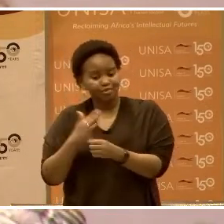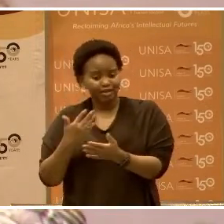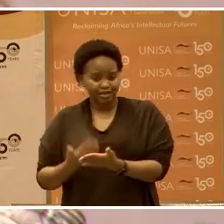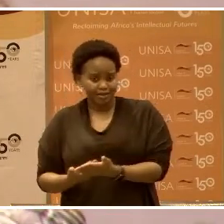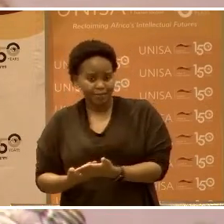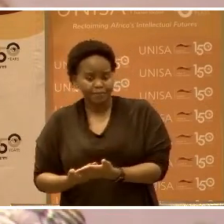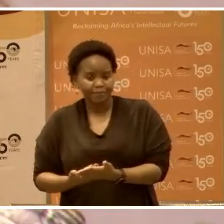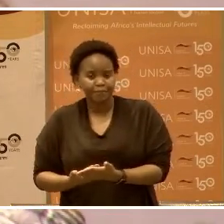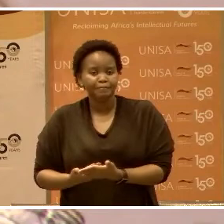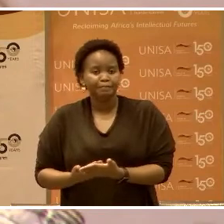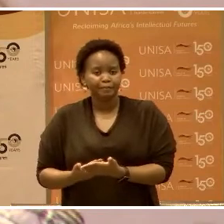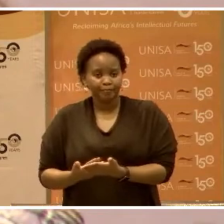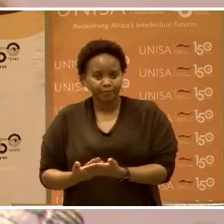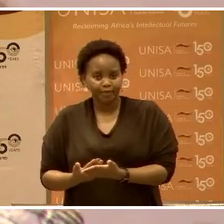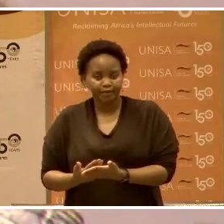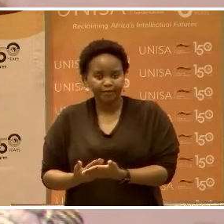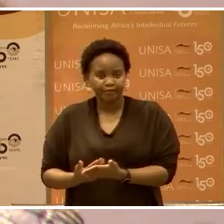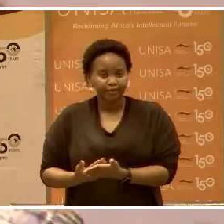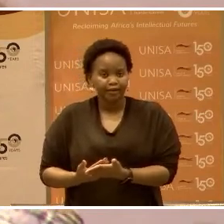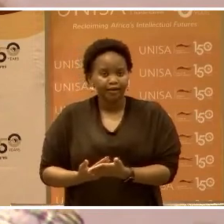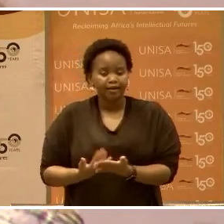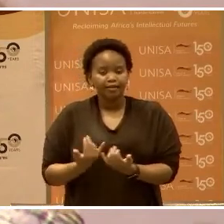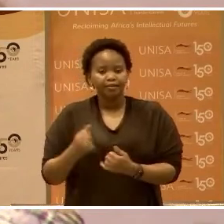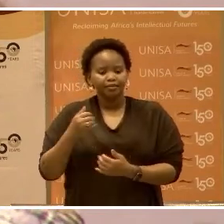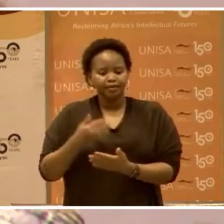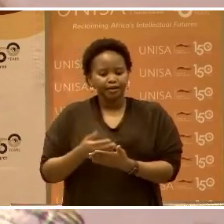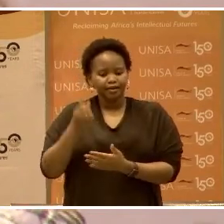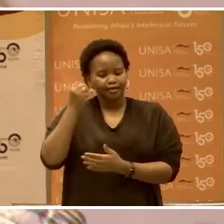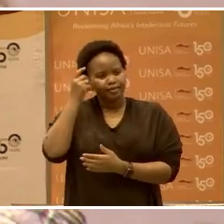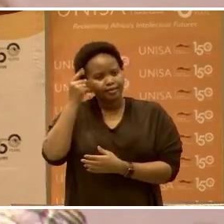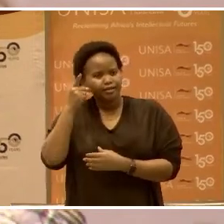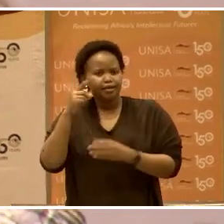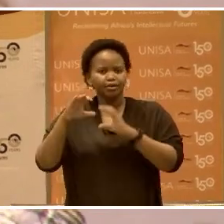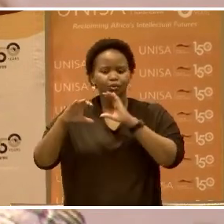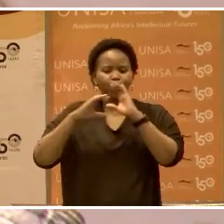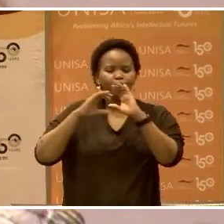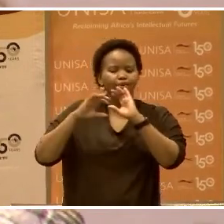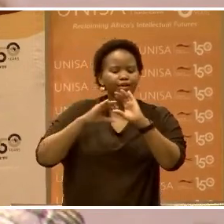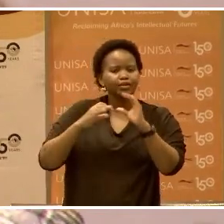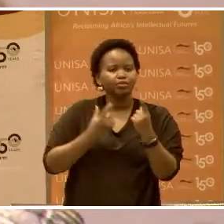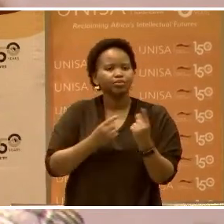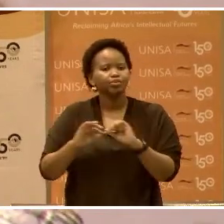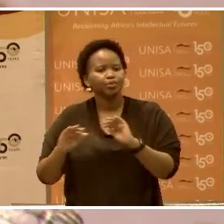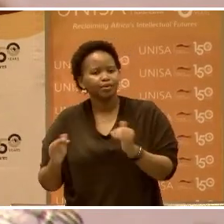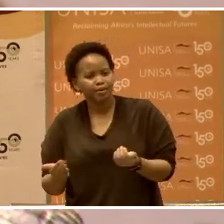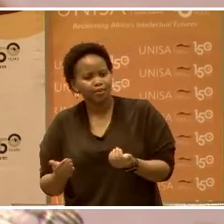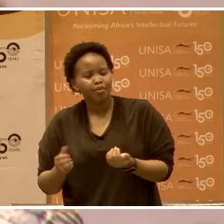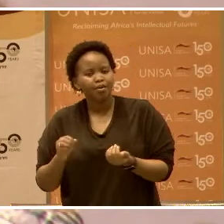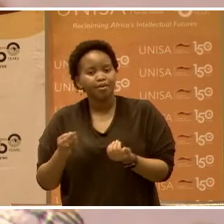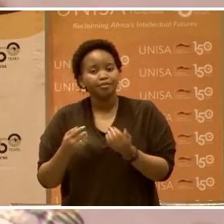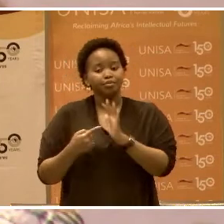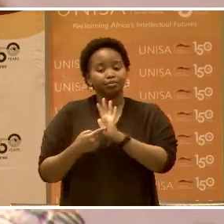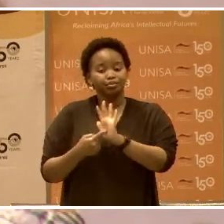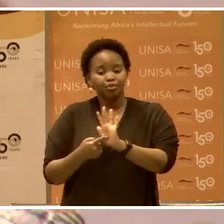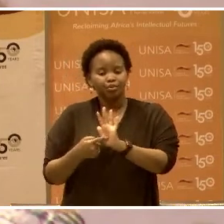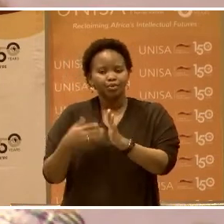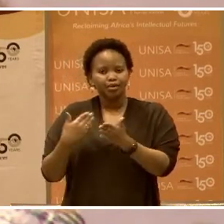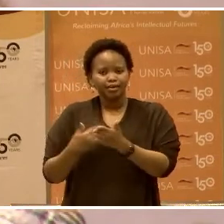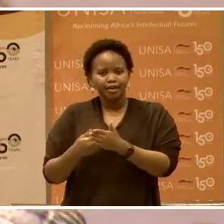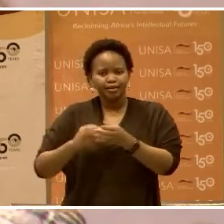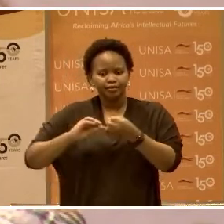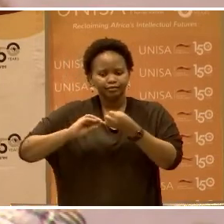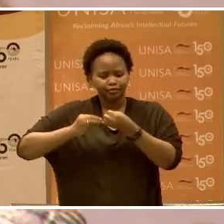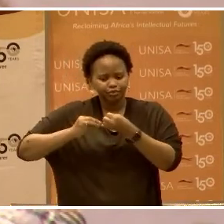muddled understandings, conflict, and miscommunication. By implication, we can all be manipulated and